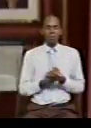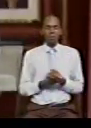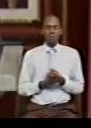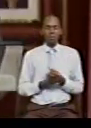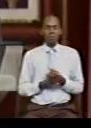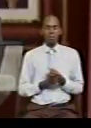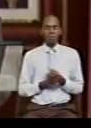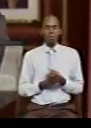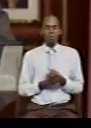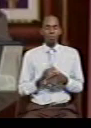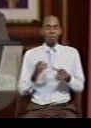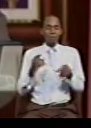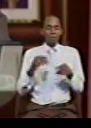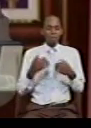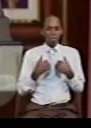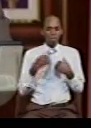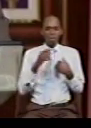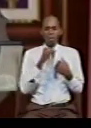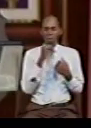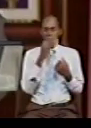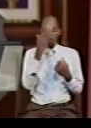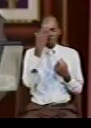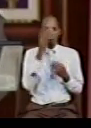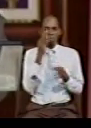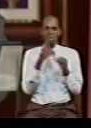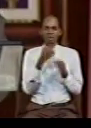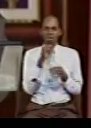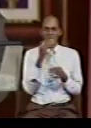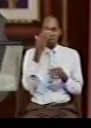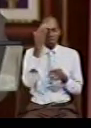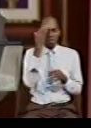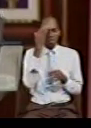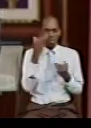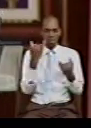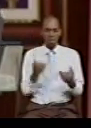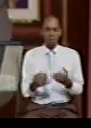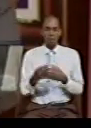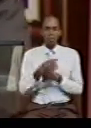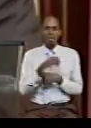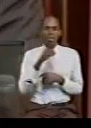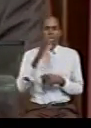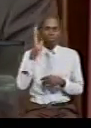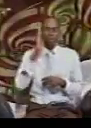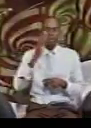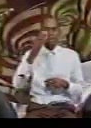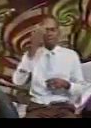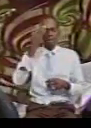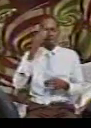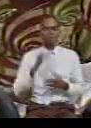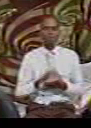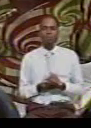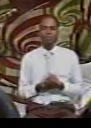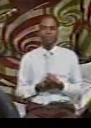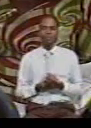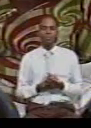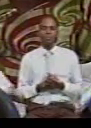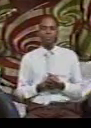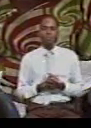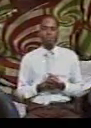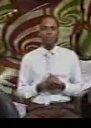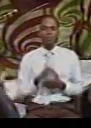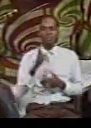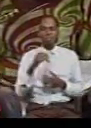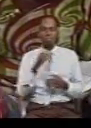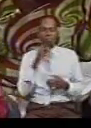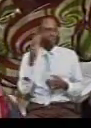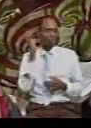Isaiah chapter 40, verse 28. Hast thou not known? If you have not known, today you will know. Hast thou not